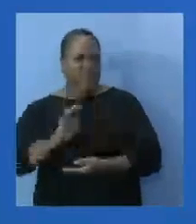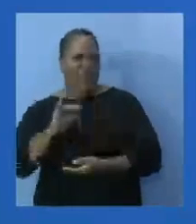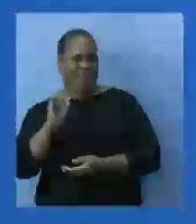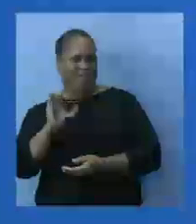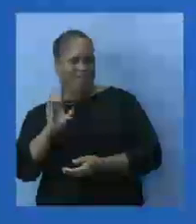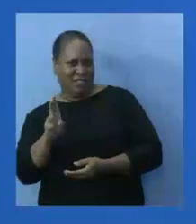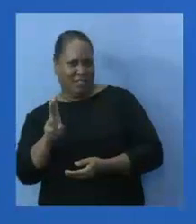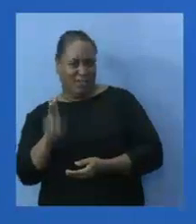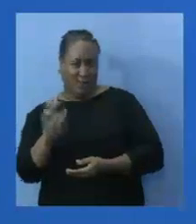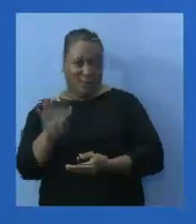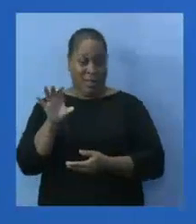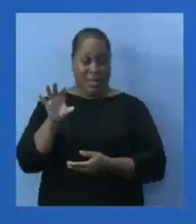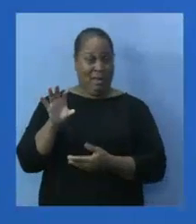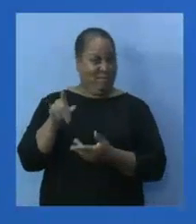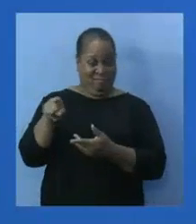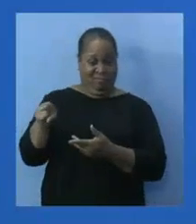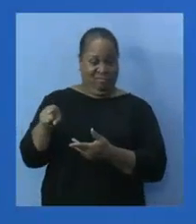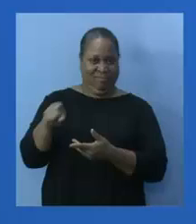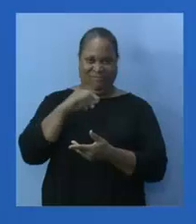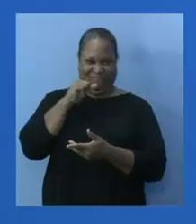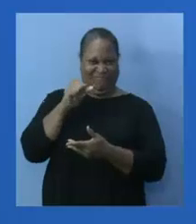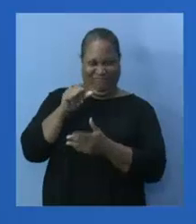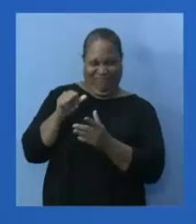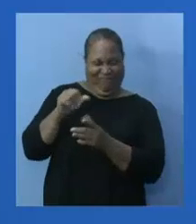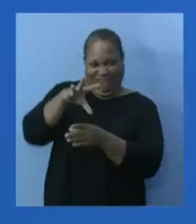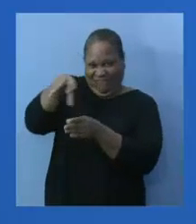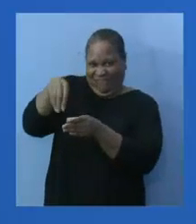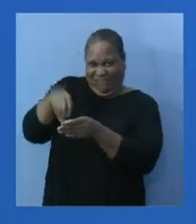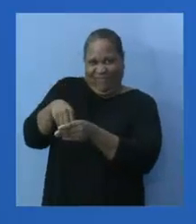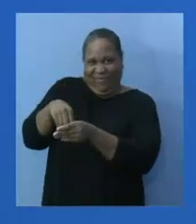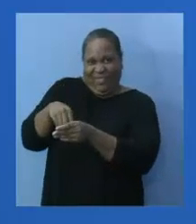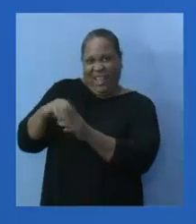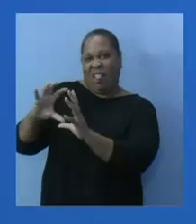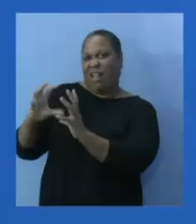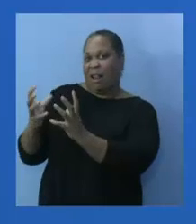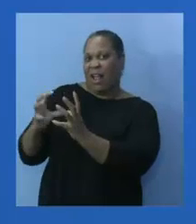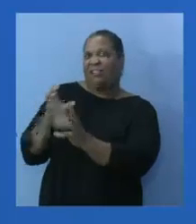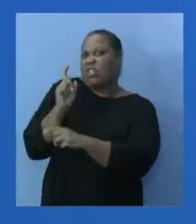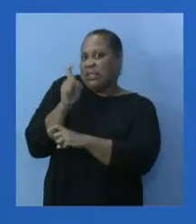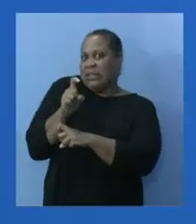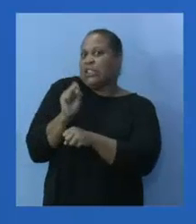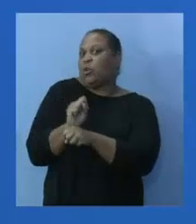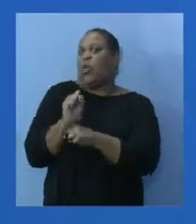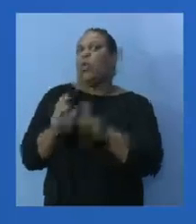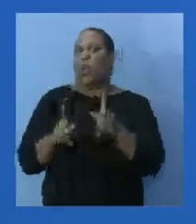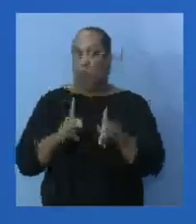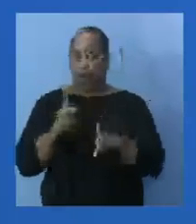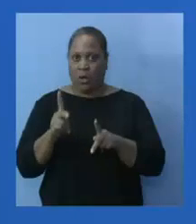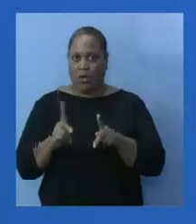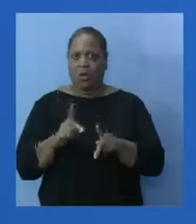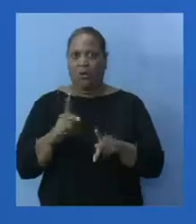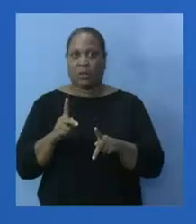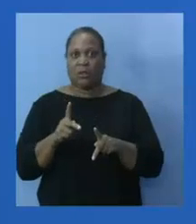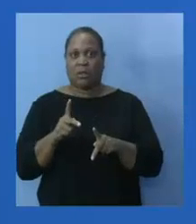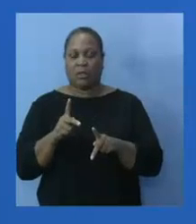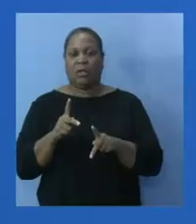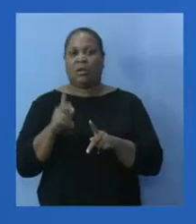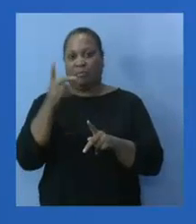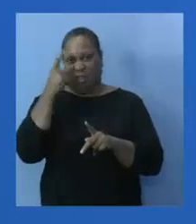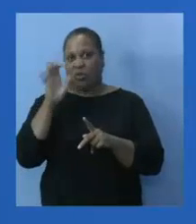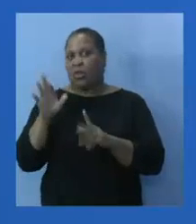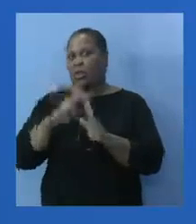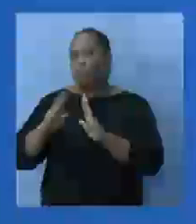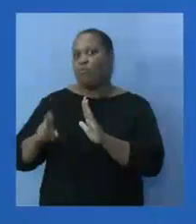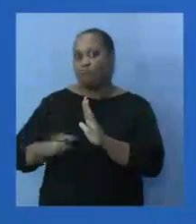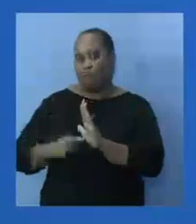1,900 encompasses a lot of people that don't necessarily fall into the classification of essential workers by virtue of the nature of their role. Yeah,